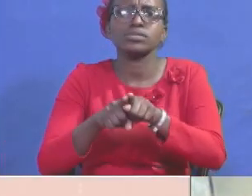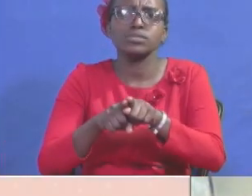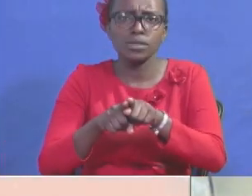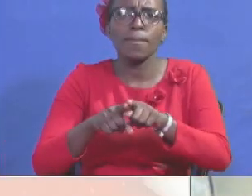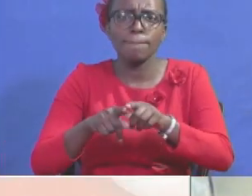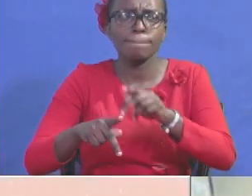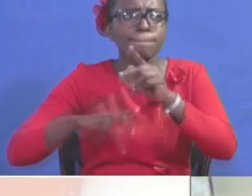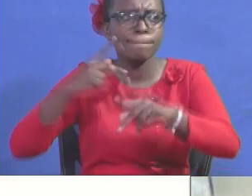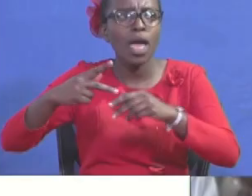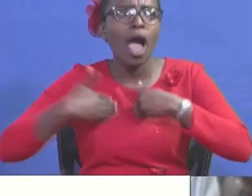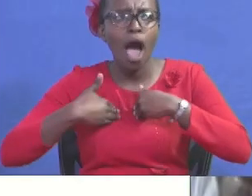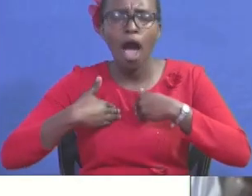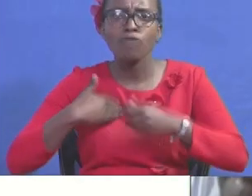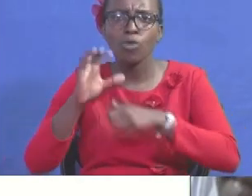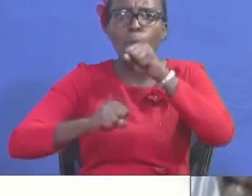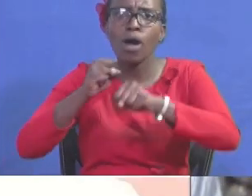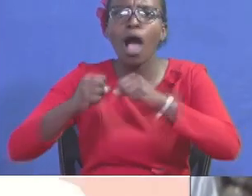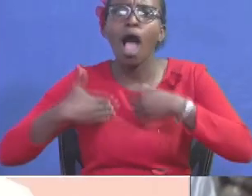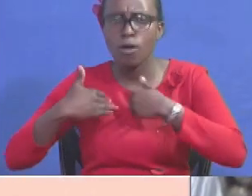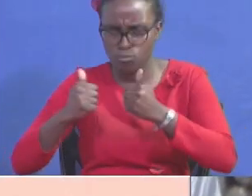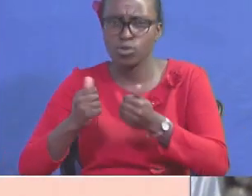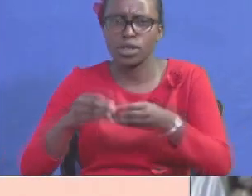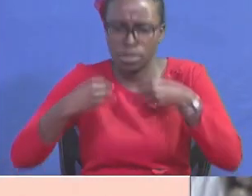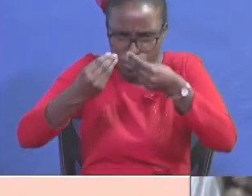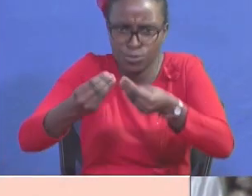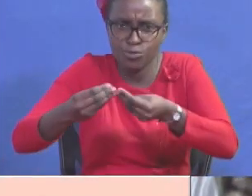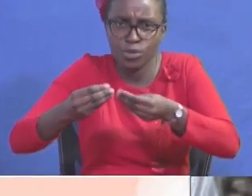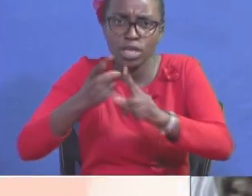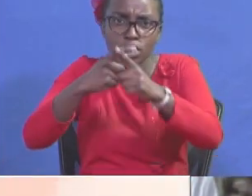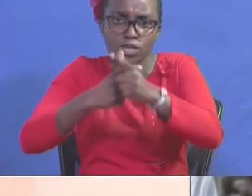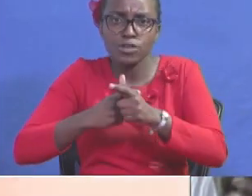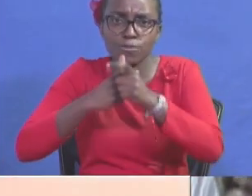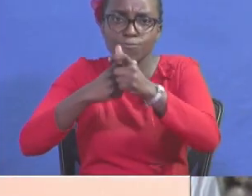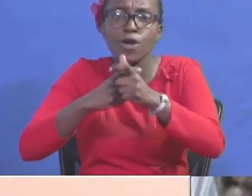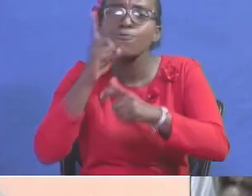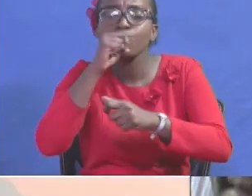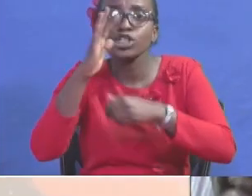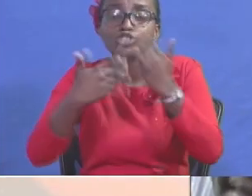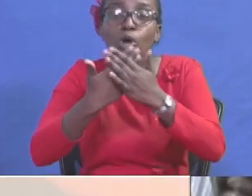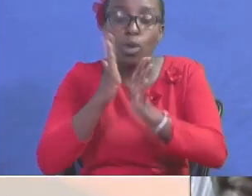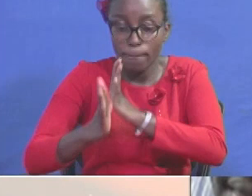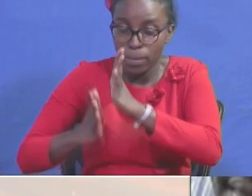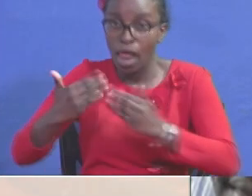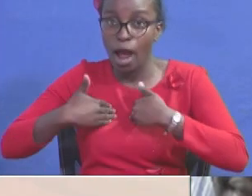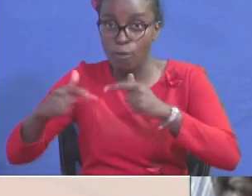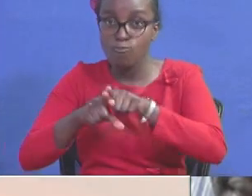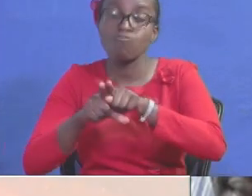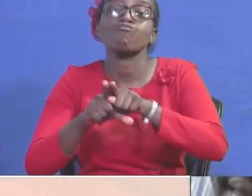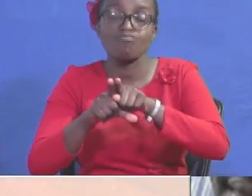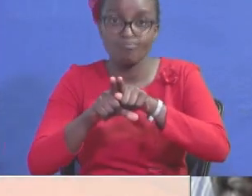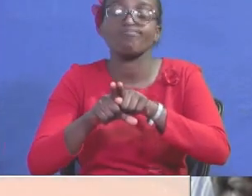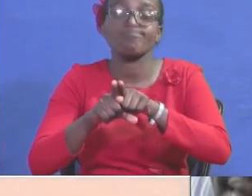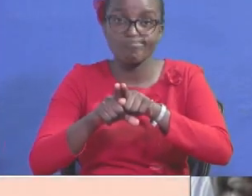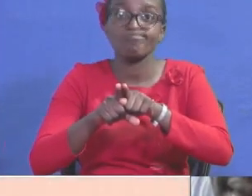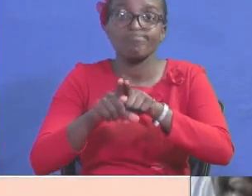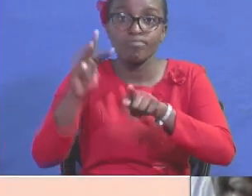recycling, you know, things like that. We can reward them. And finally, we can also prepare advisory. One of our responsibilities as regulatory agencies is to